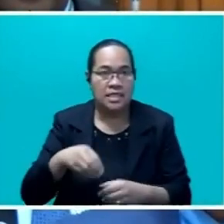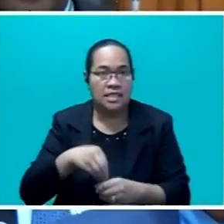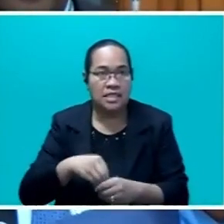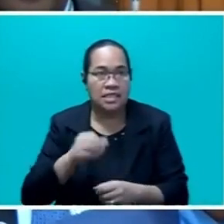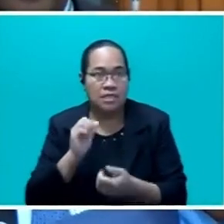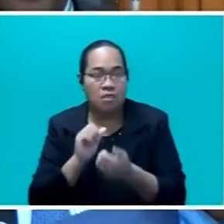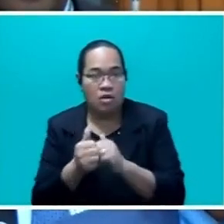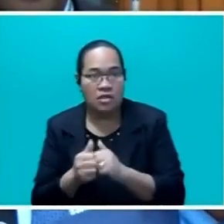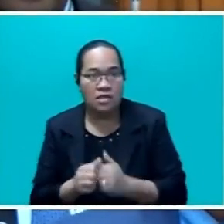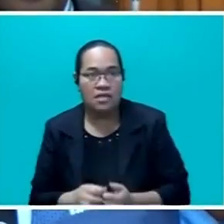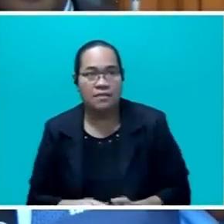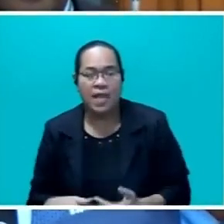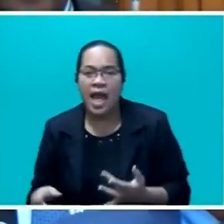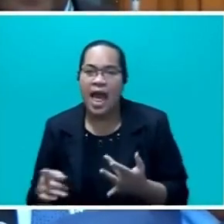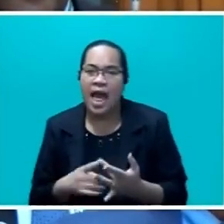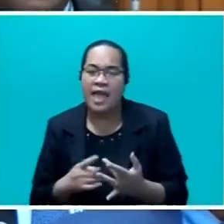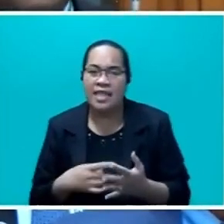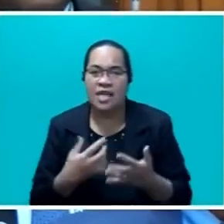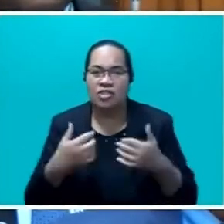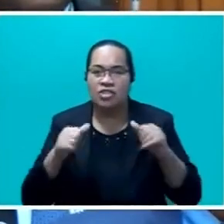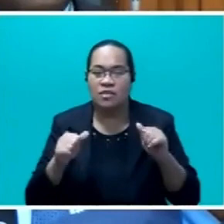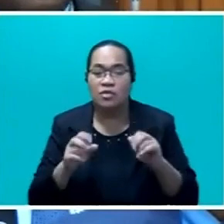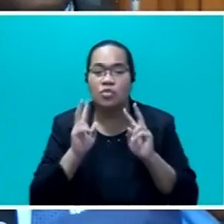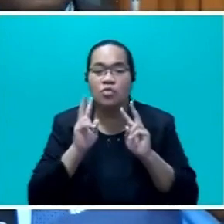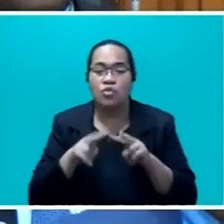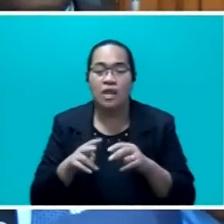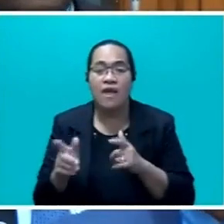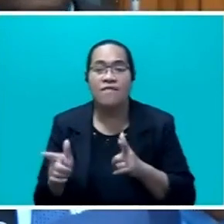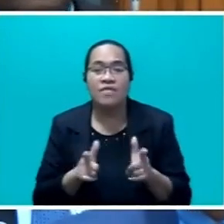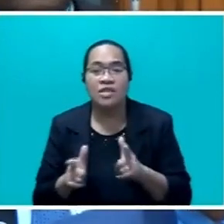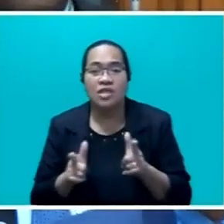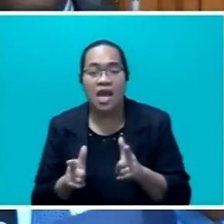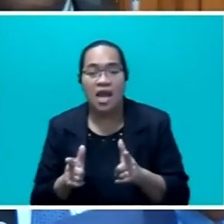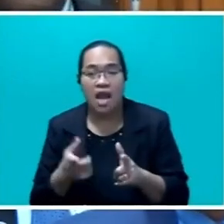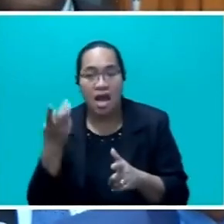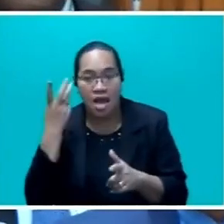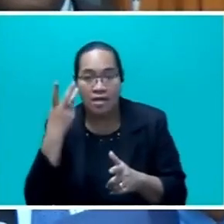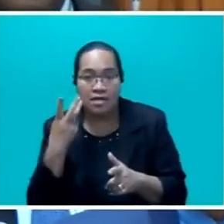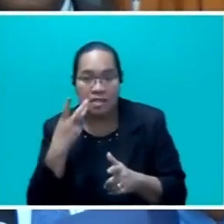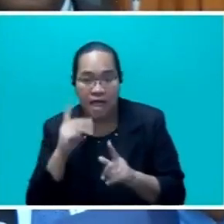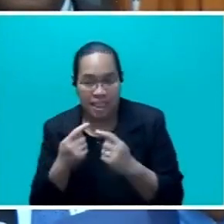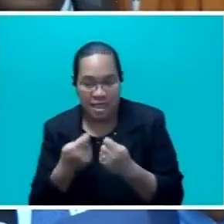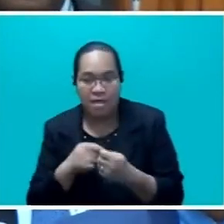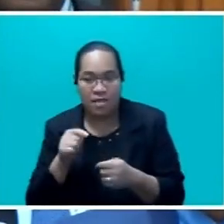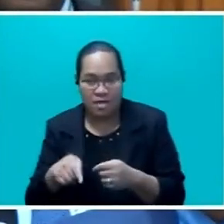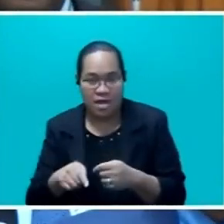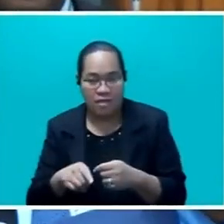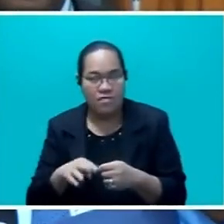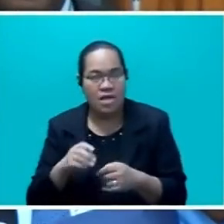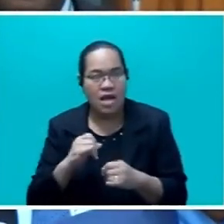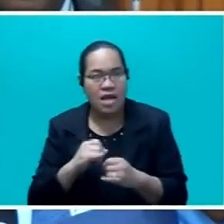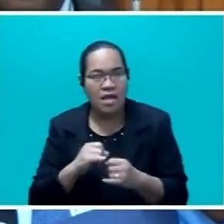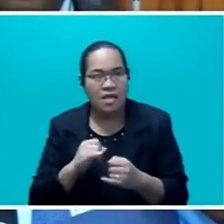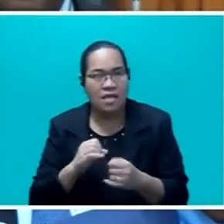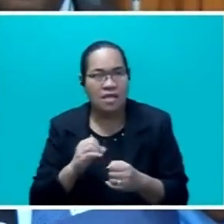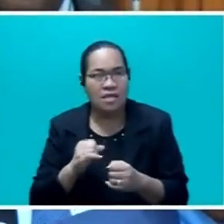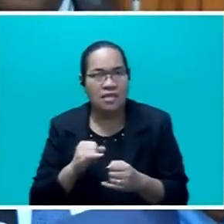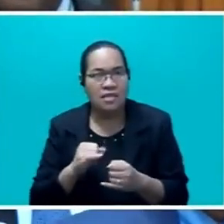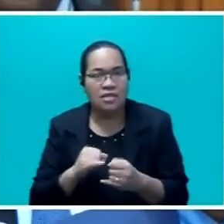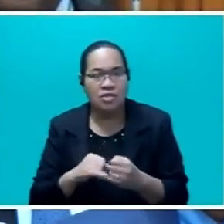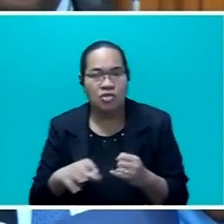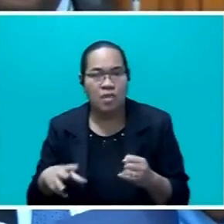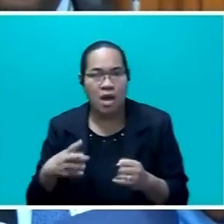if you look into our Fijiana team, they are defending champions of the Super Rugby women's